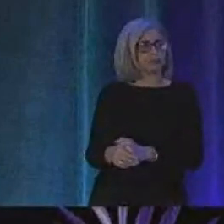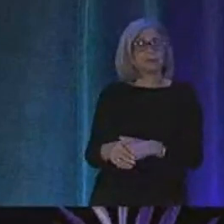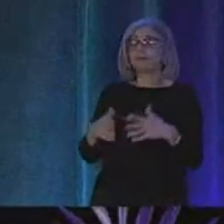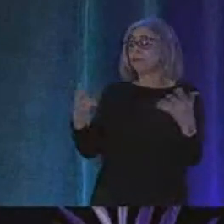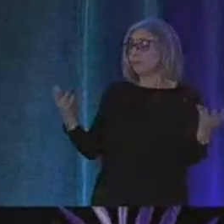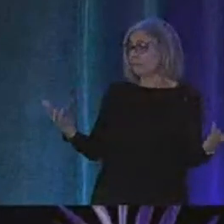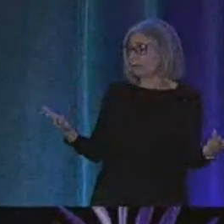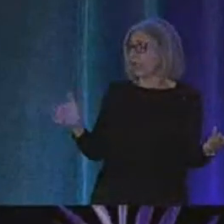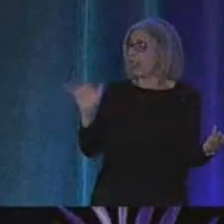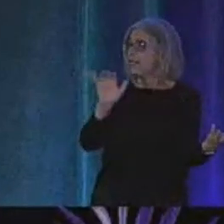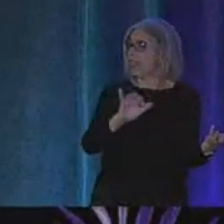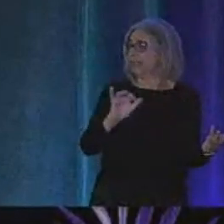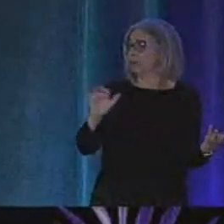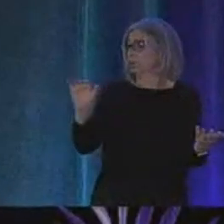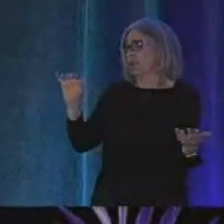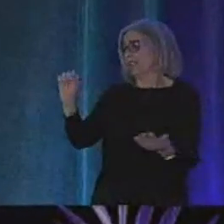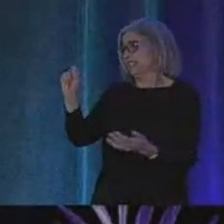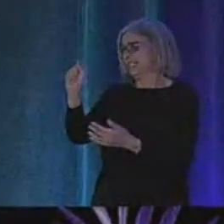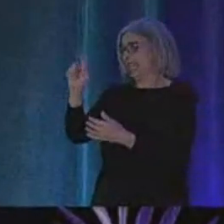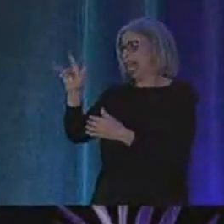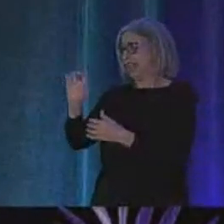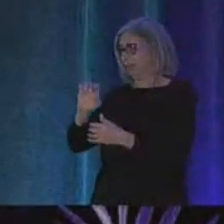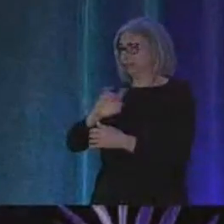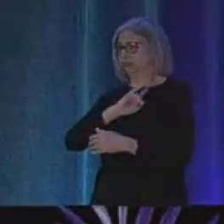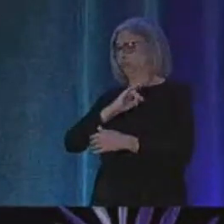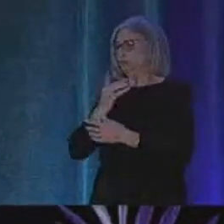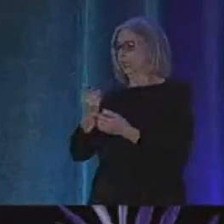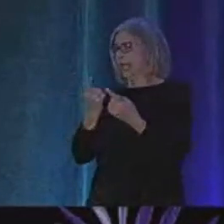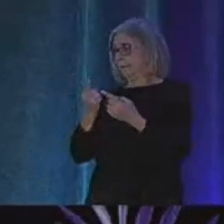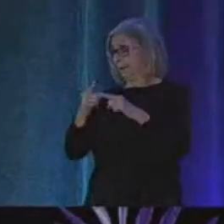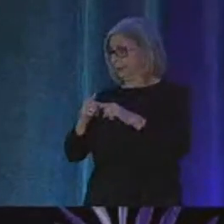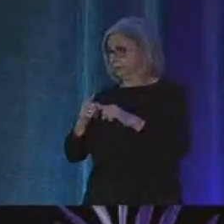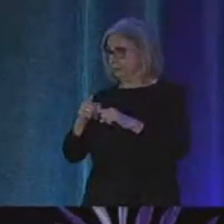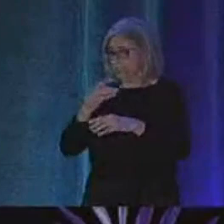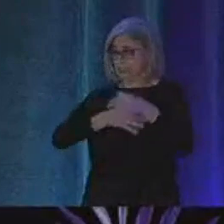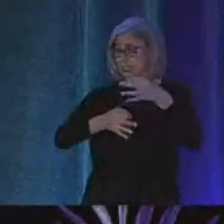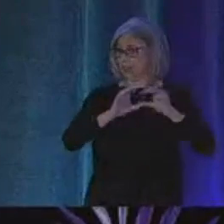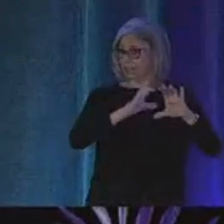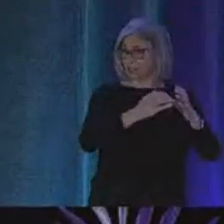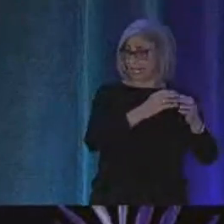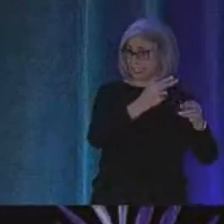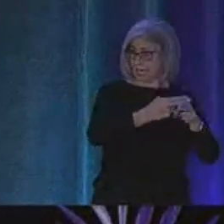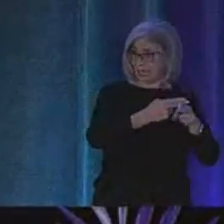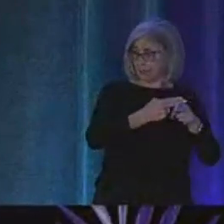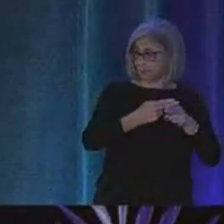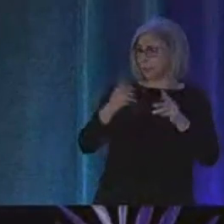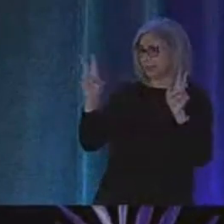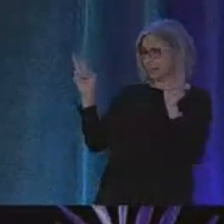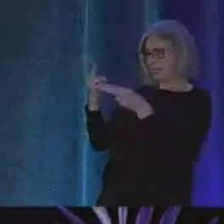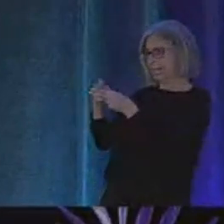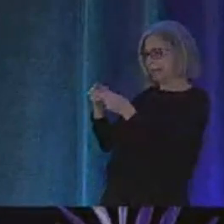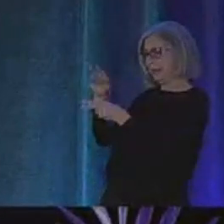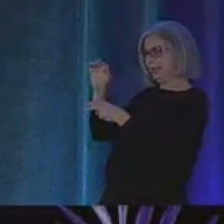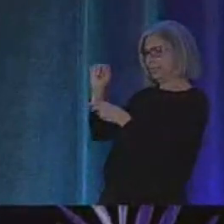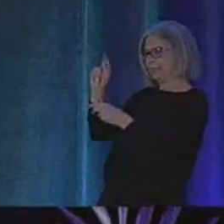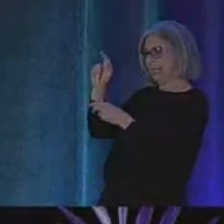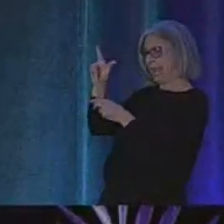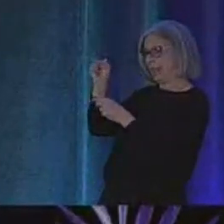So this is where those styles came in. Instead of a class name, I'm calling it style, and it's expecting an